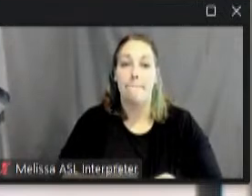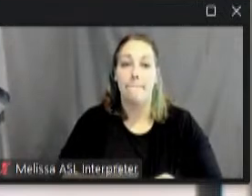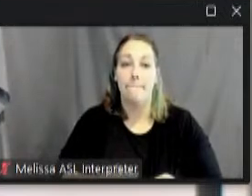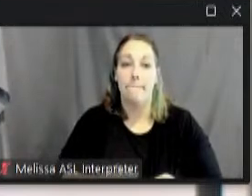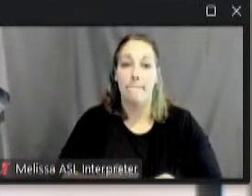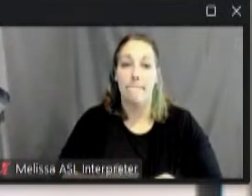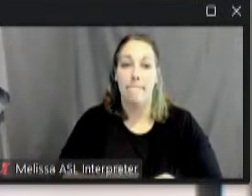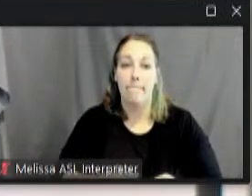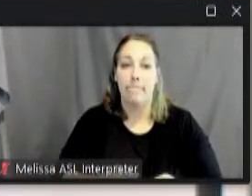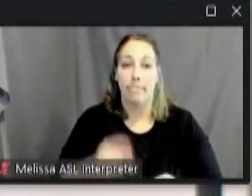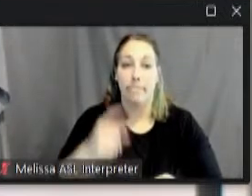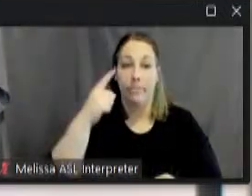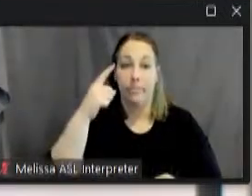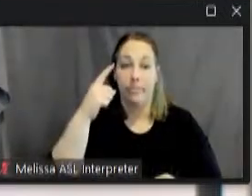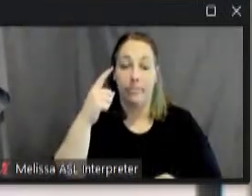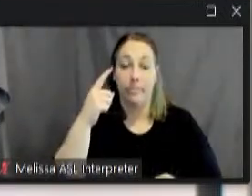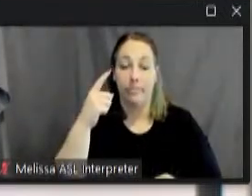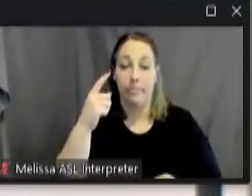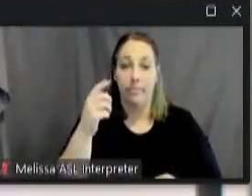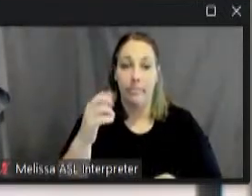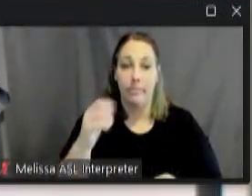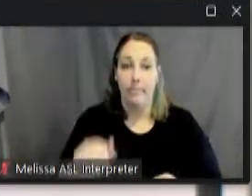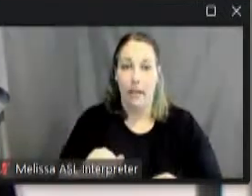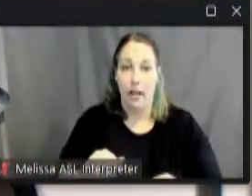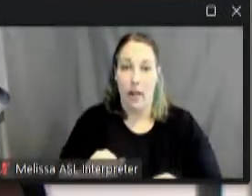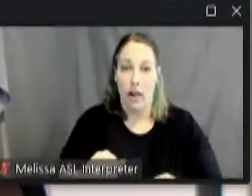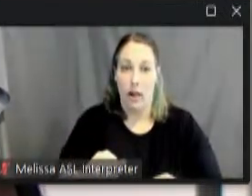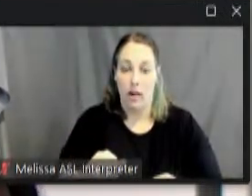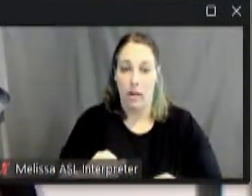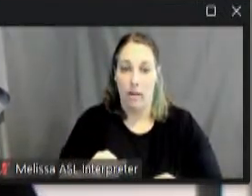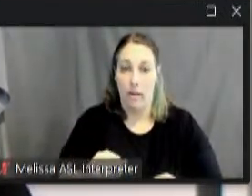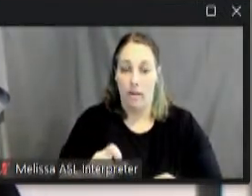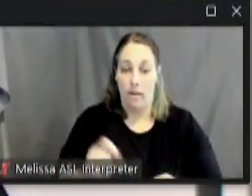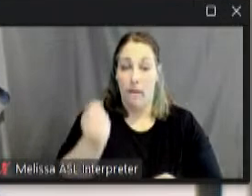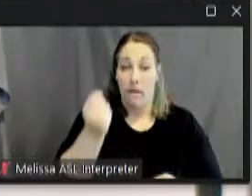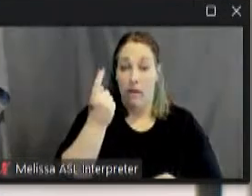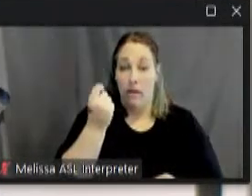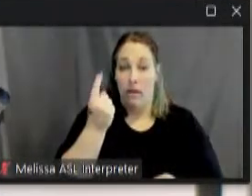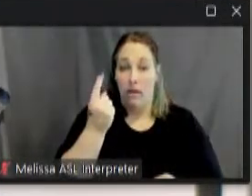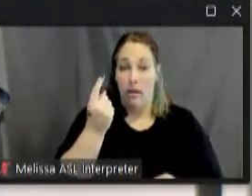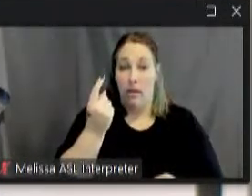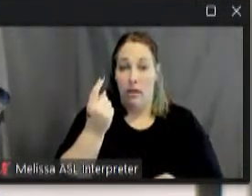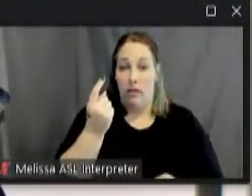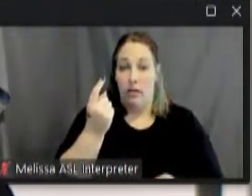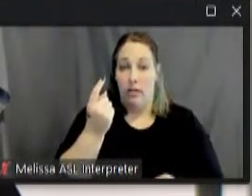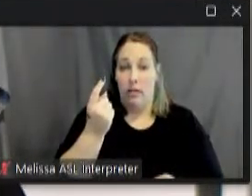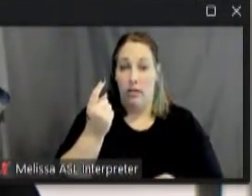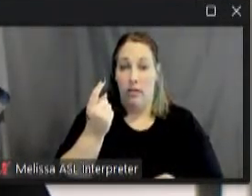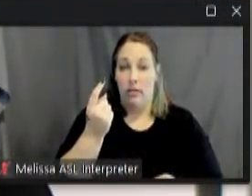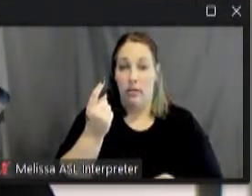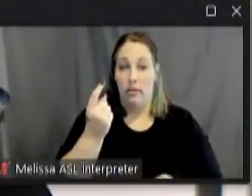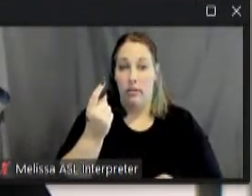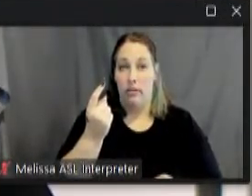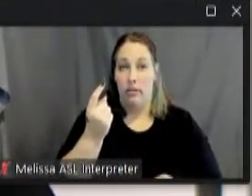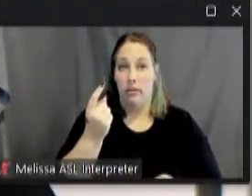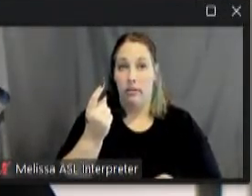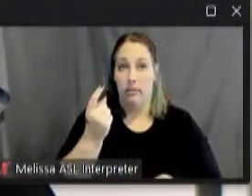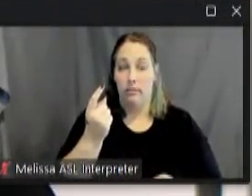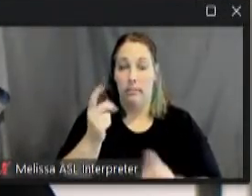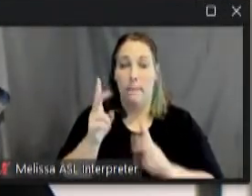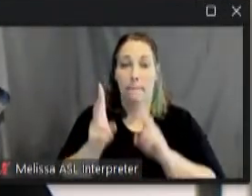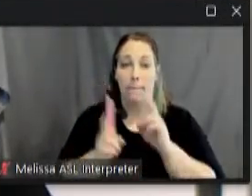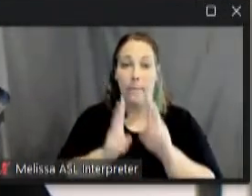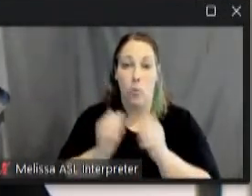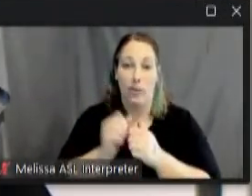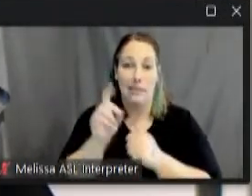instead of having these things for people with disabilities, what we have now are 3 working groups